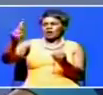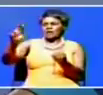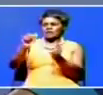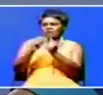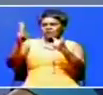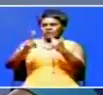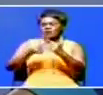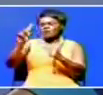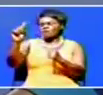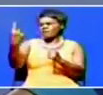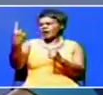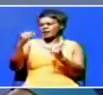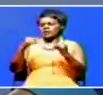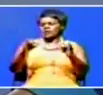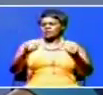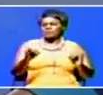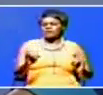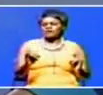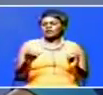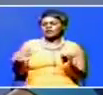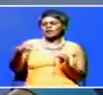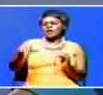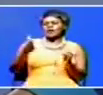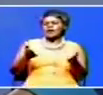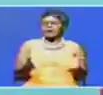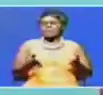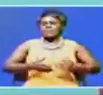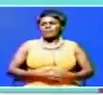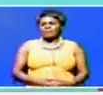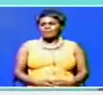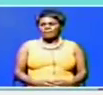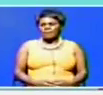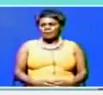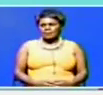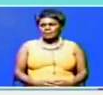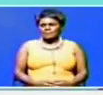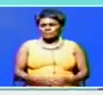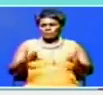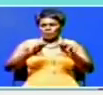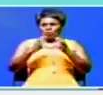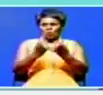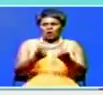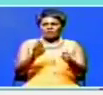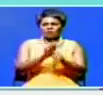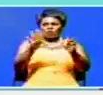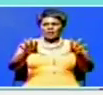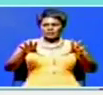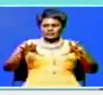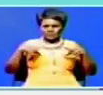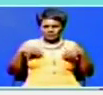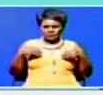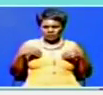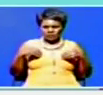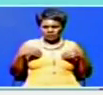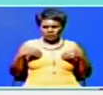bank among the first to implement it in the region. Temenos is a globally accepted